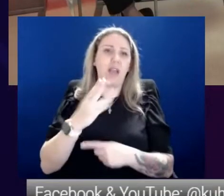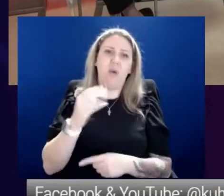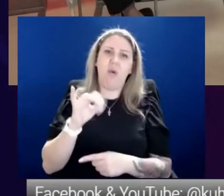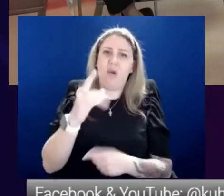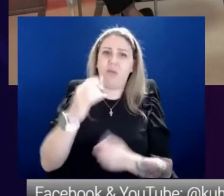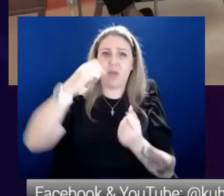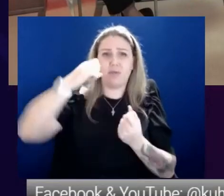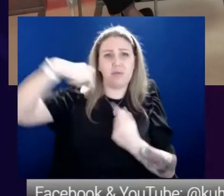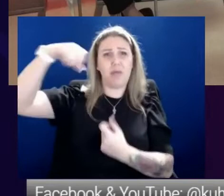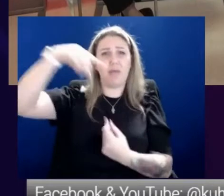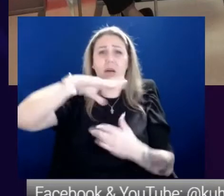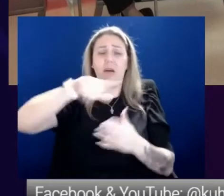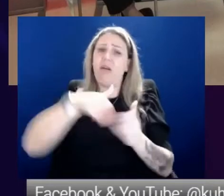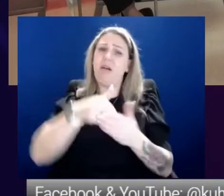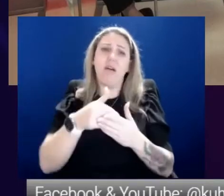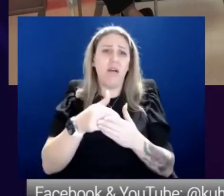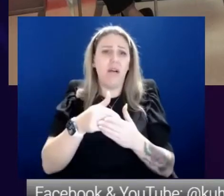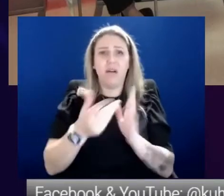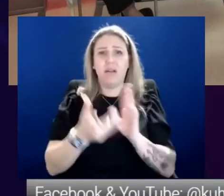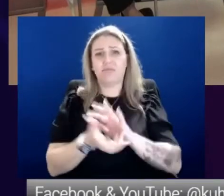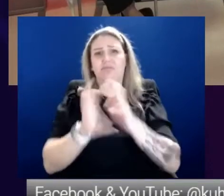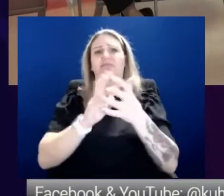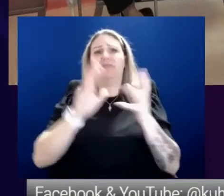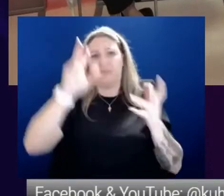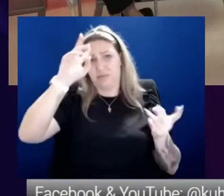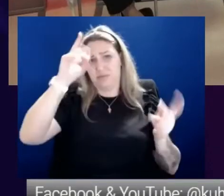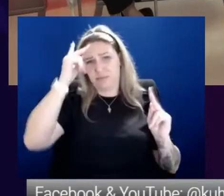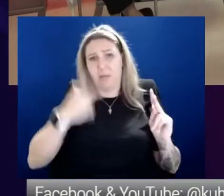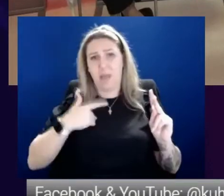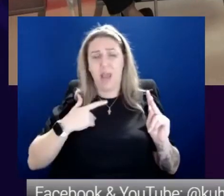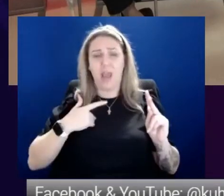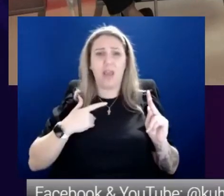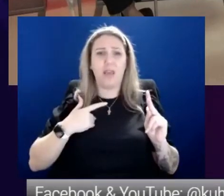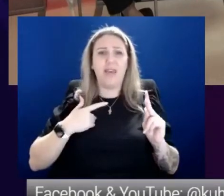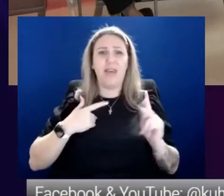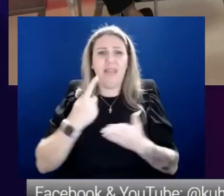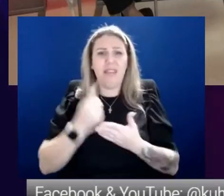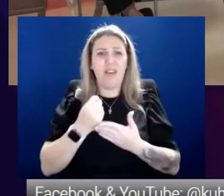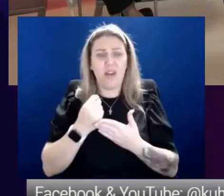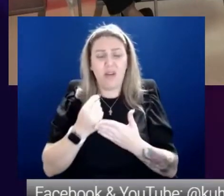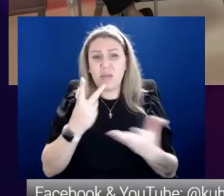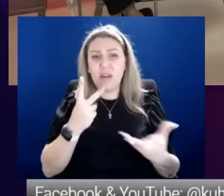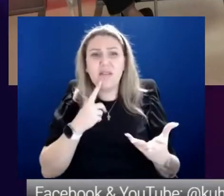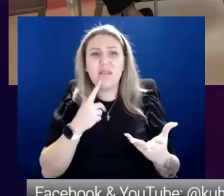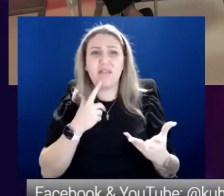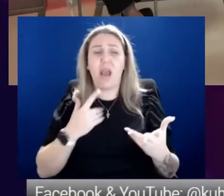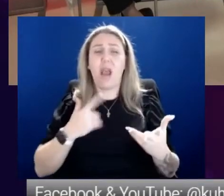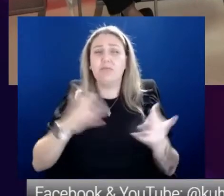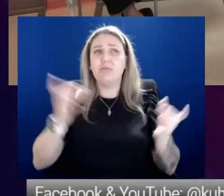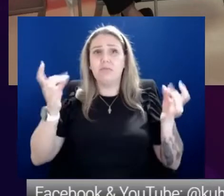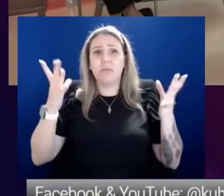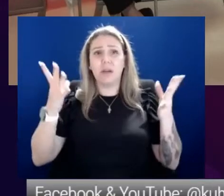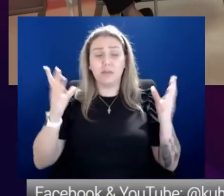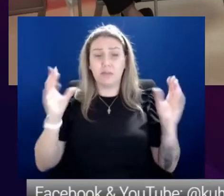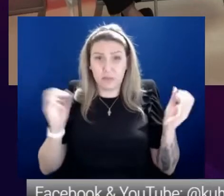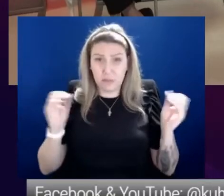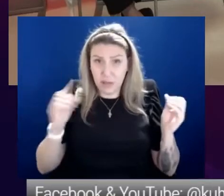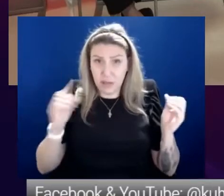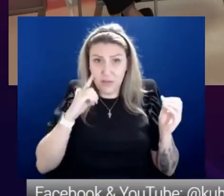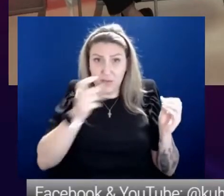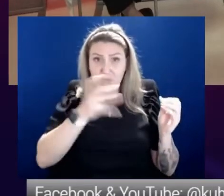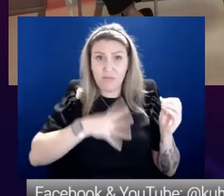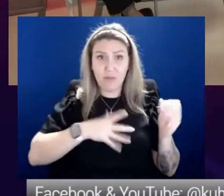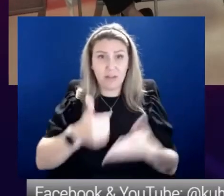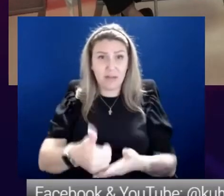cardiologist took my hormone therapy away. I'm miserable. Is there nothing for us women to help? You want to take that, Dr. Hoos